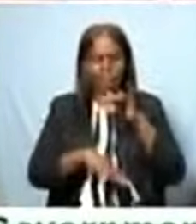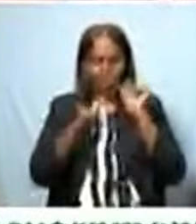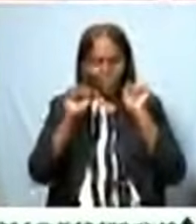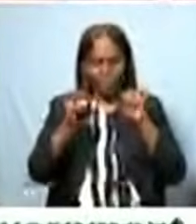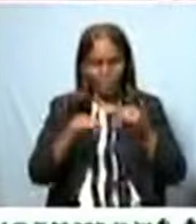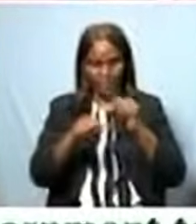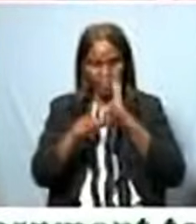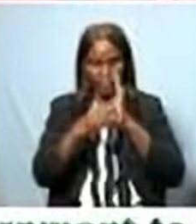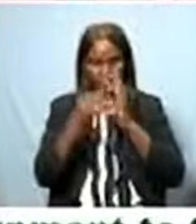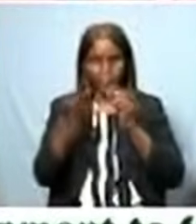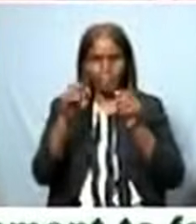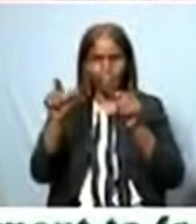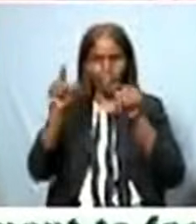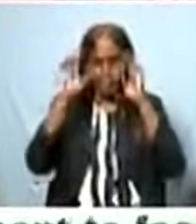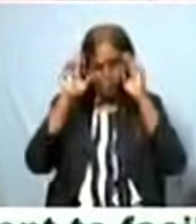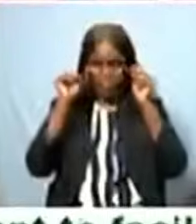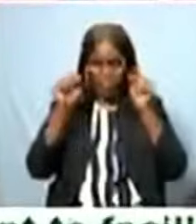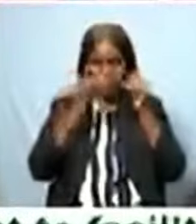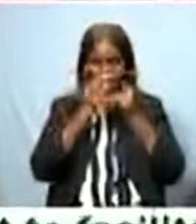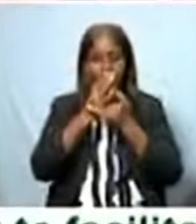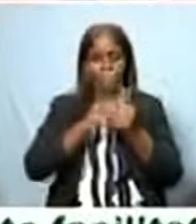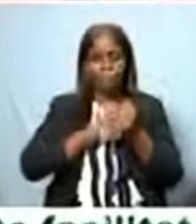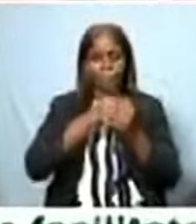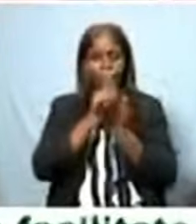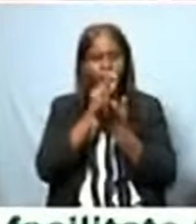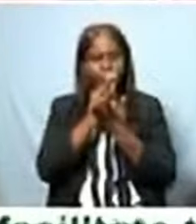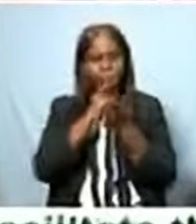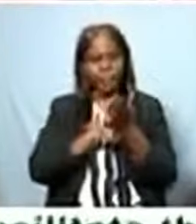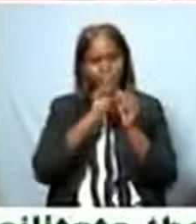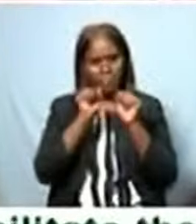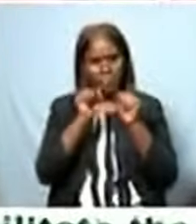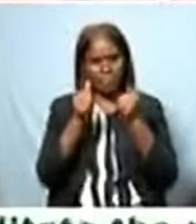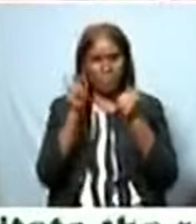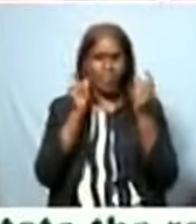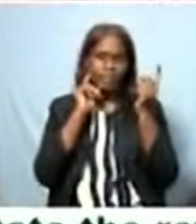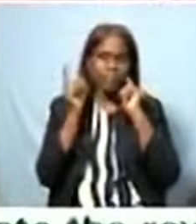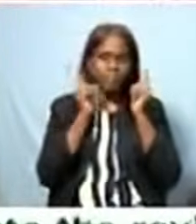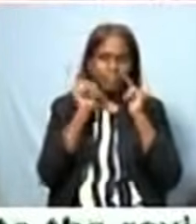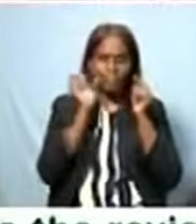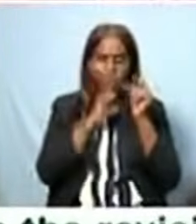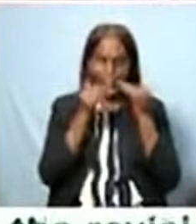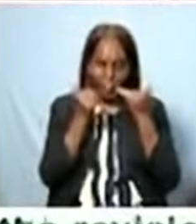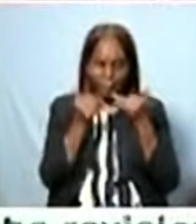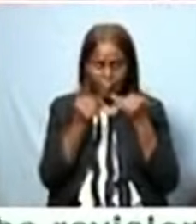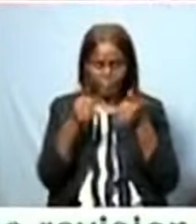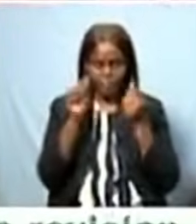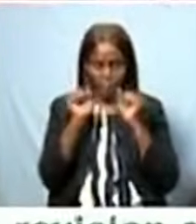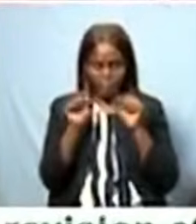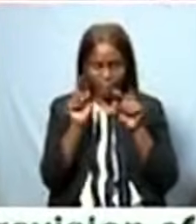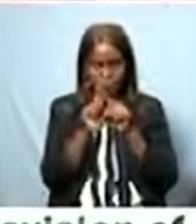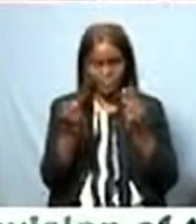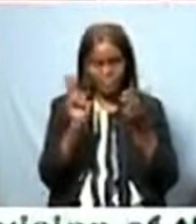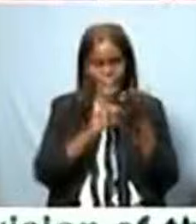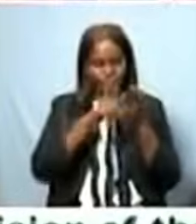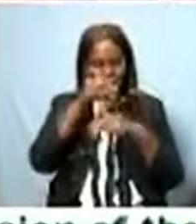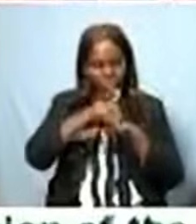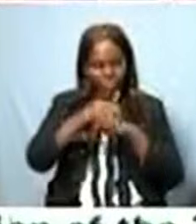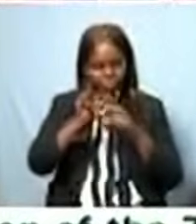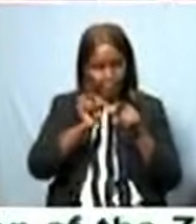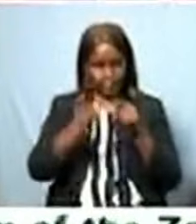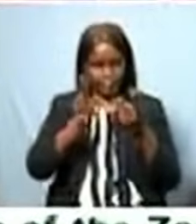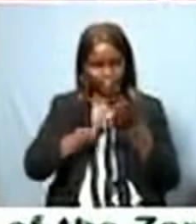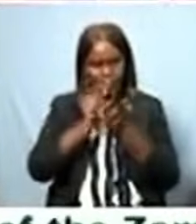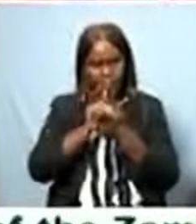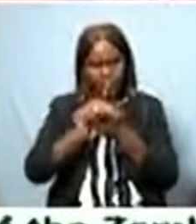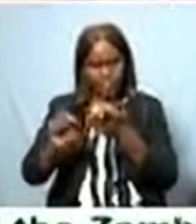leadership of this president, through my office, we're able to listen, and now they can enroll and rewrite